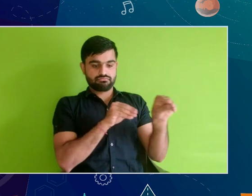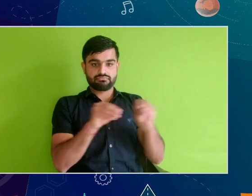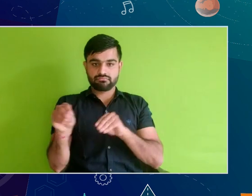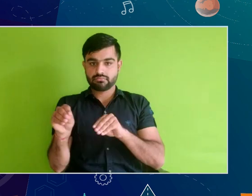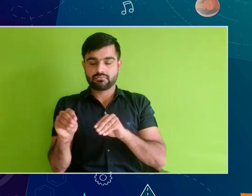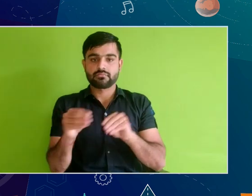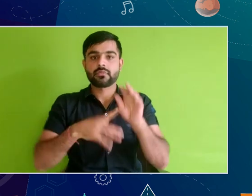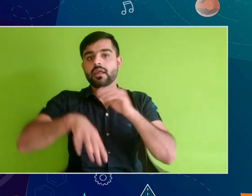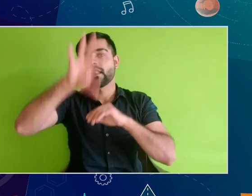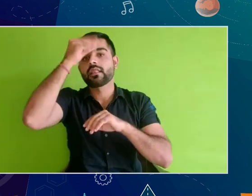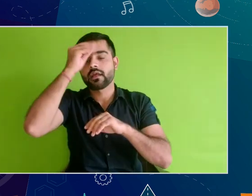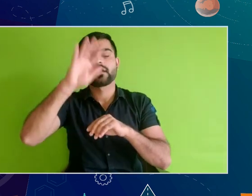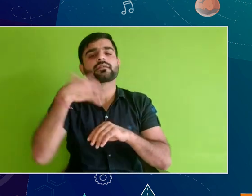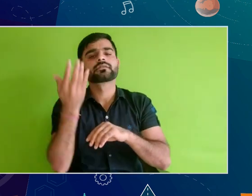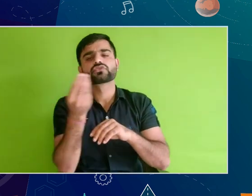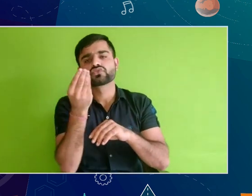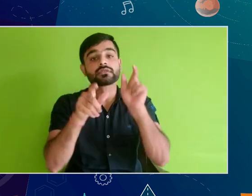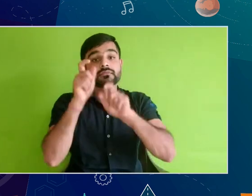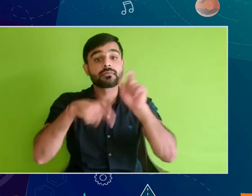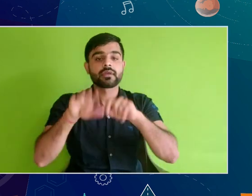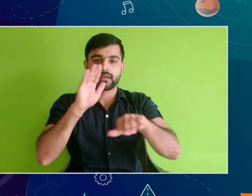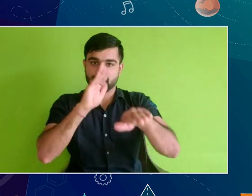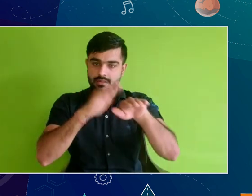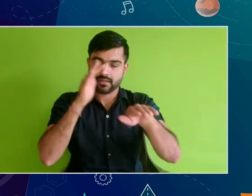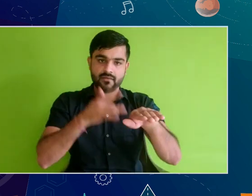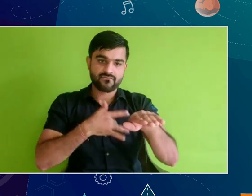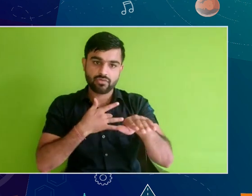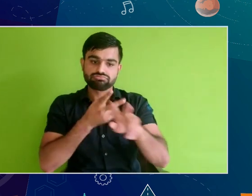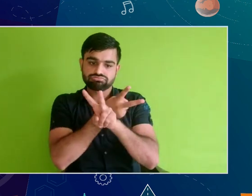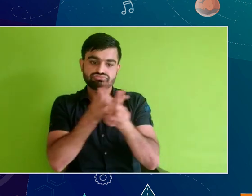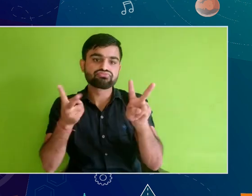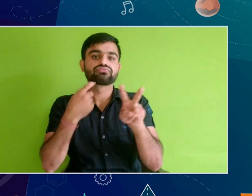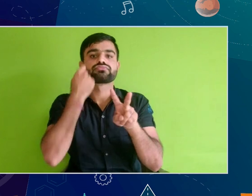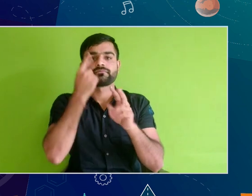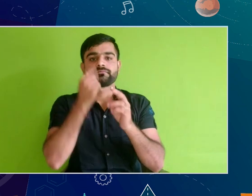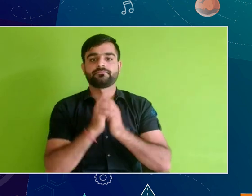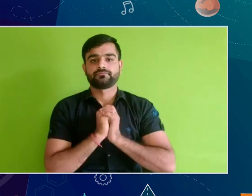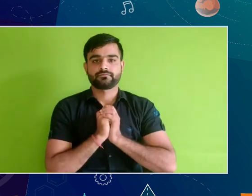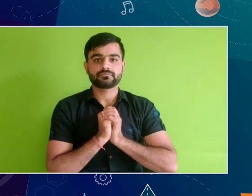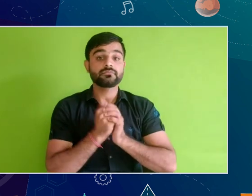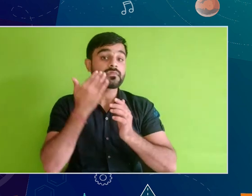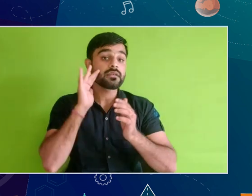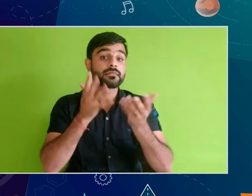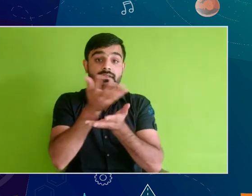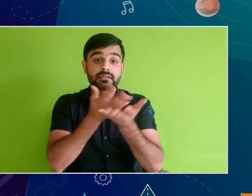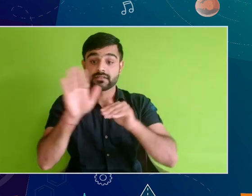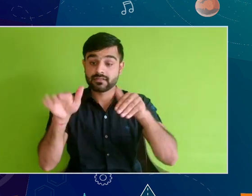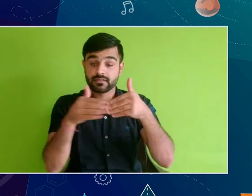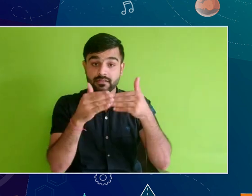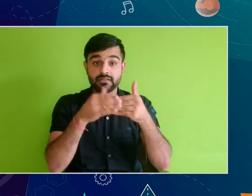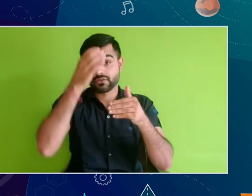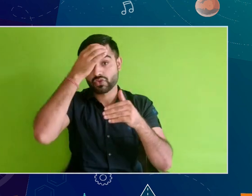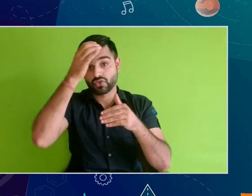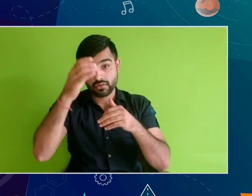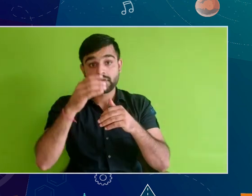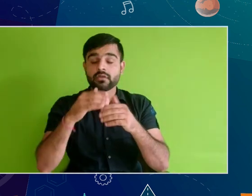learners. And some learn by touching and feeling the objects. So when we have to introduce the concept of waste,